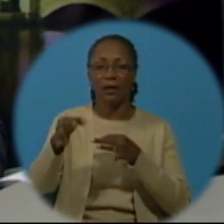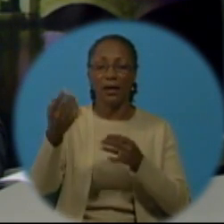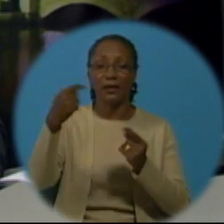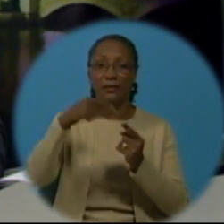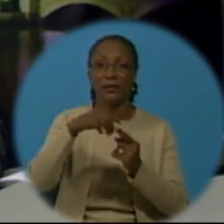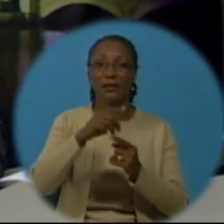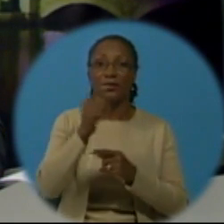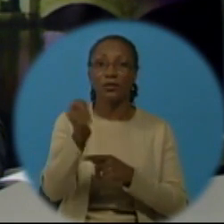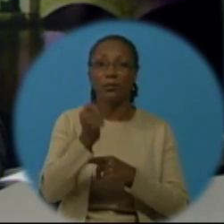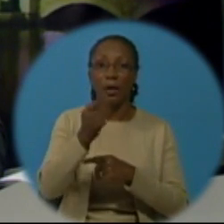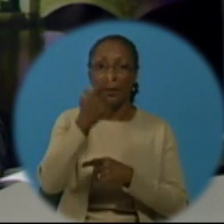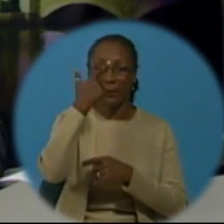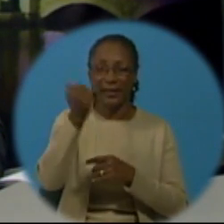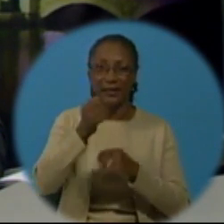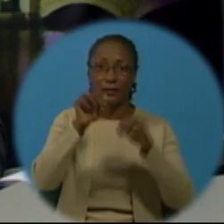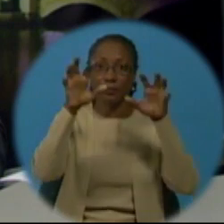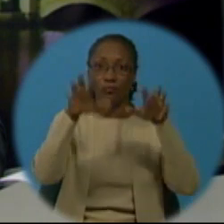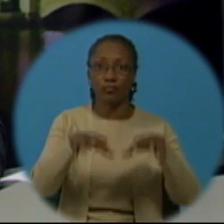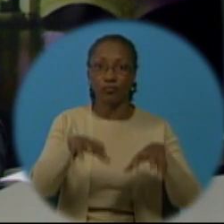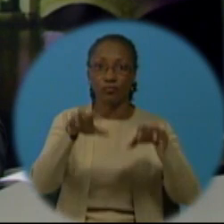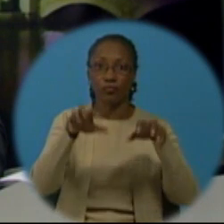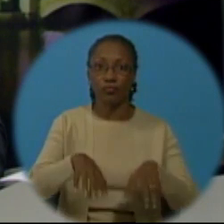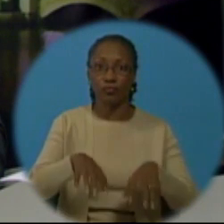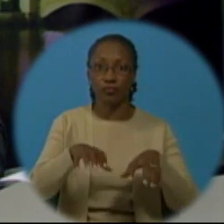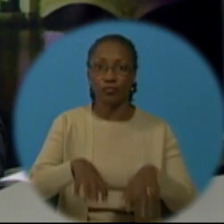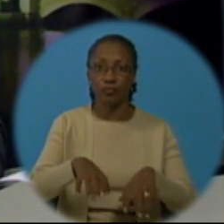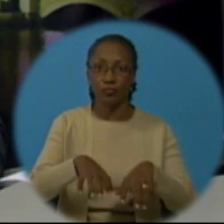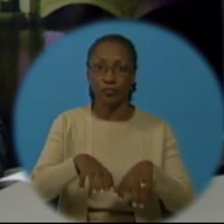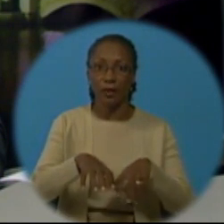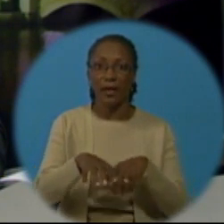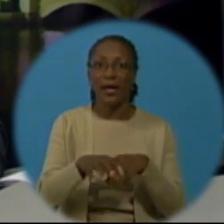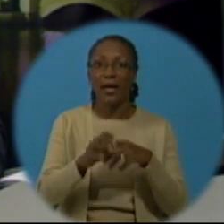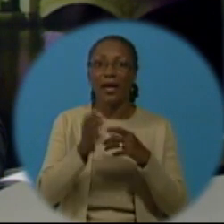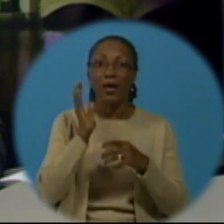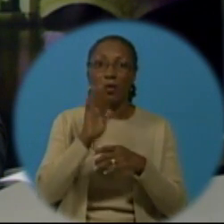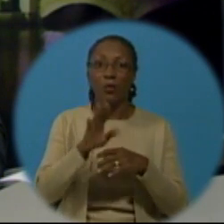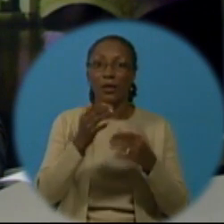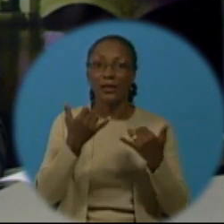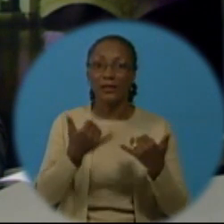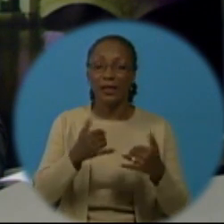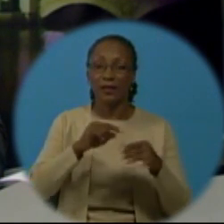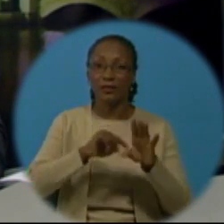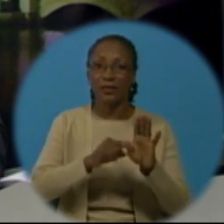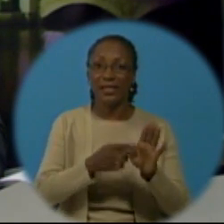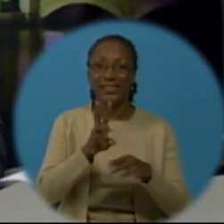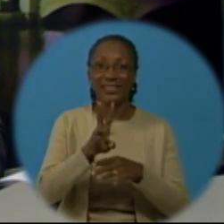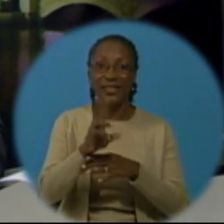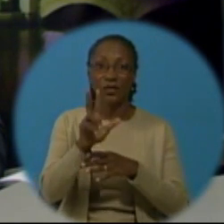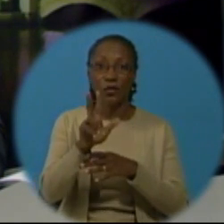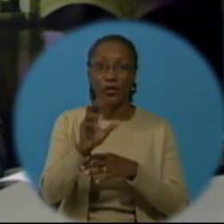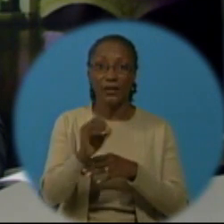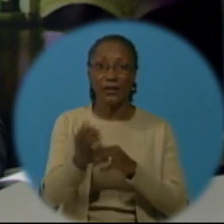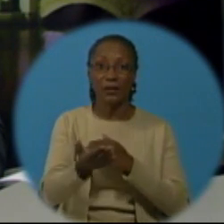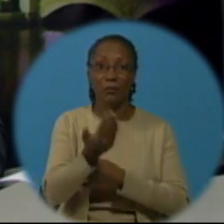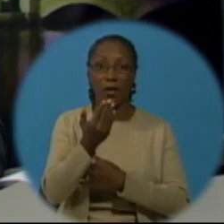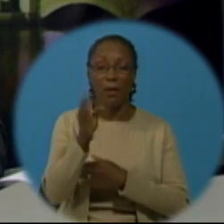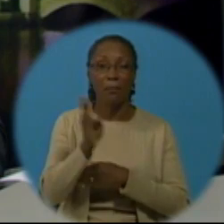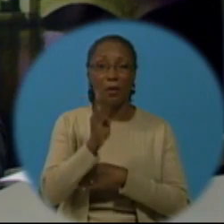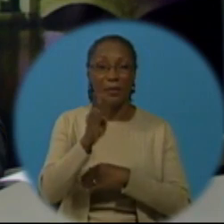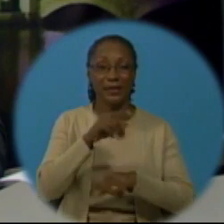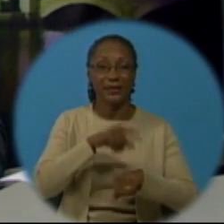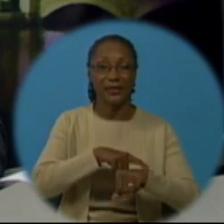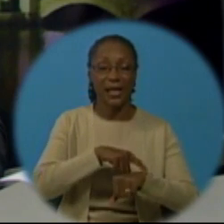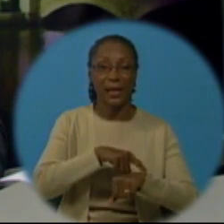Now, this was due to torrential rain at Eden Gardens. The match will now be played at 6.30 in the morning, Barbados time, while the